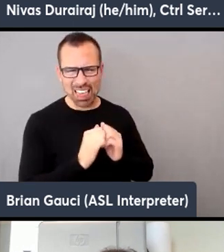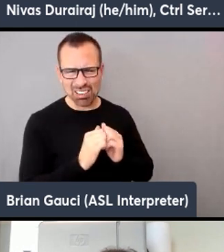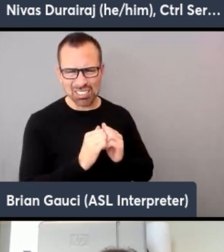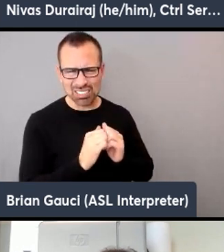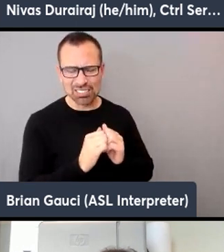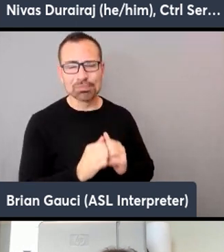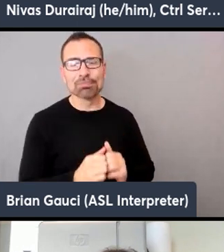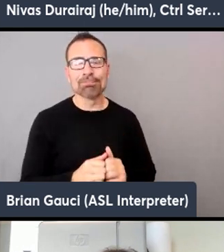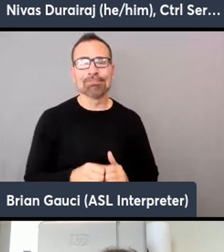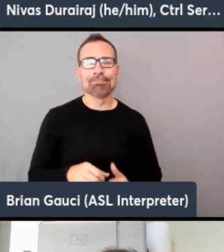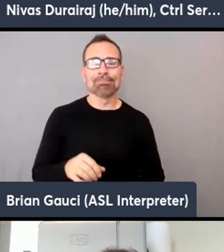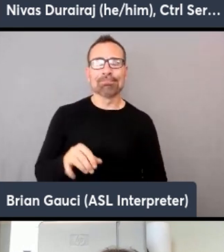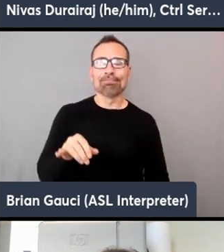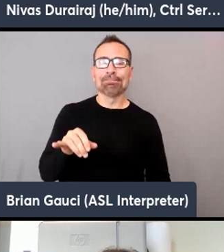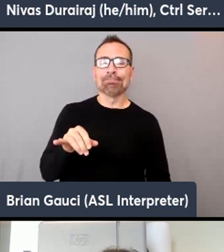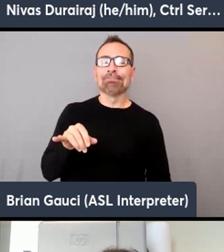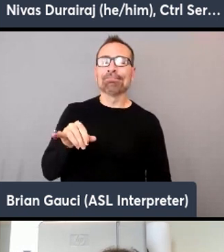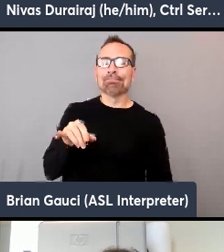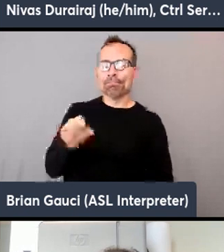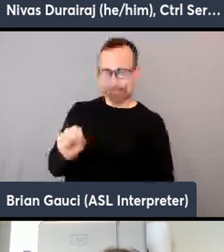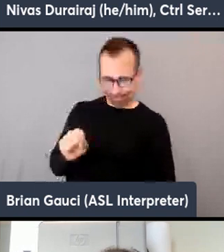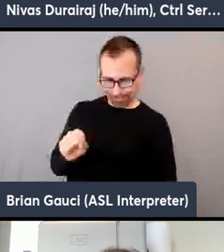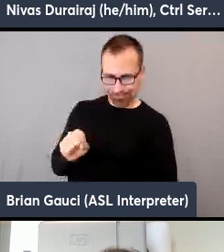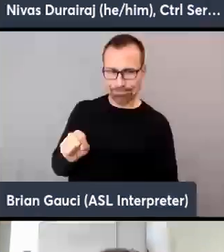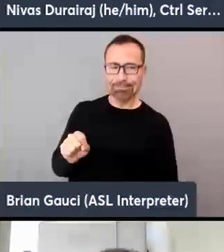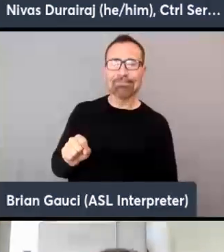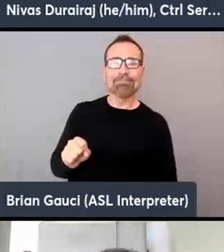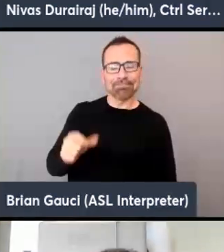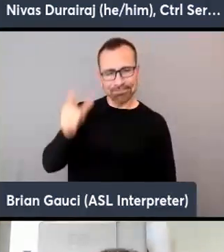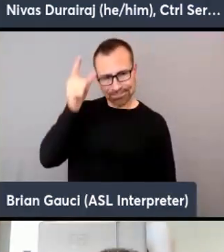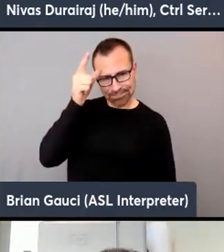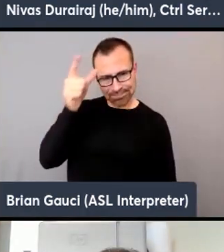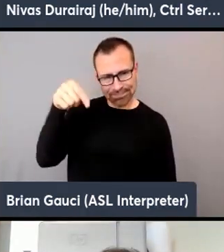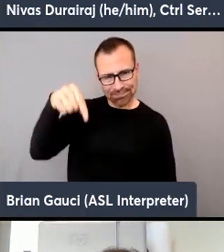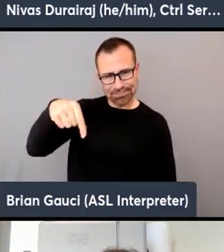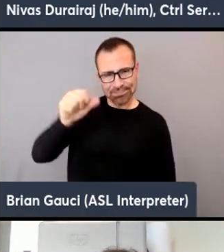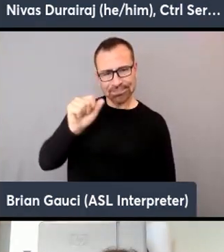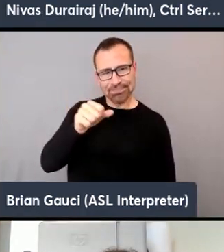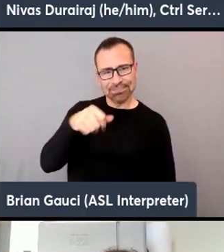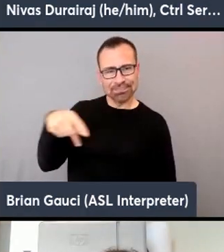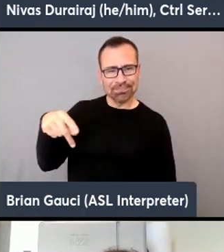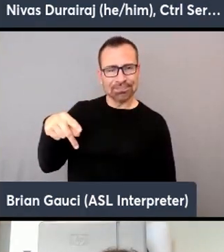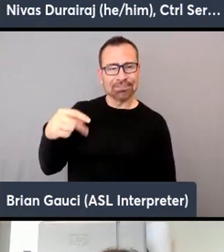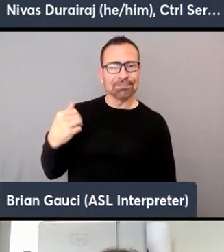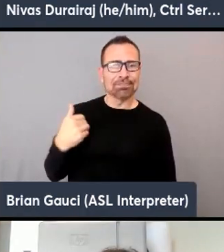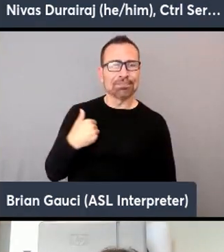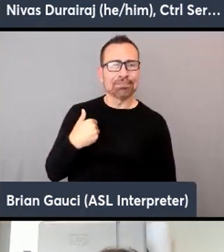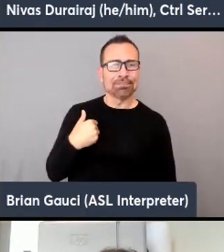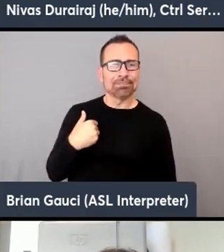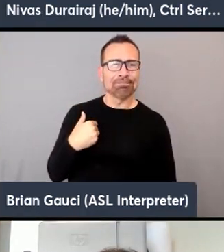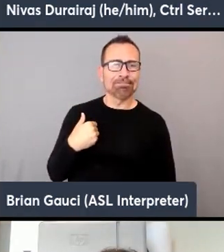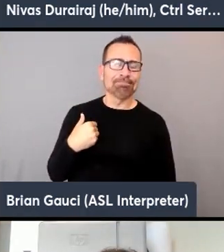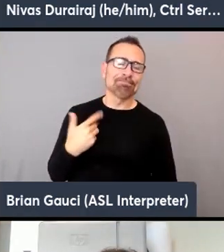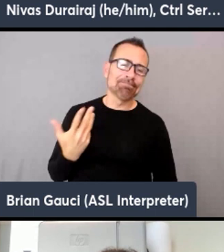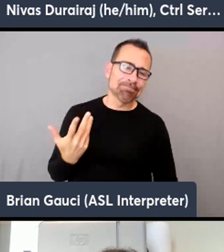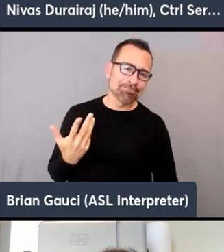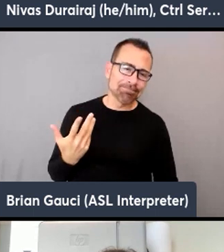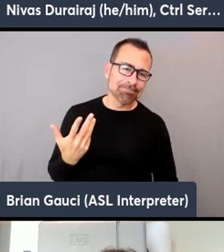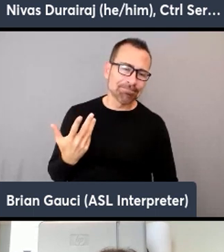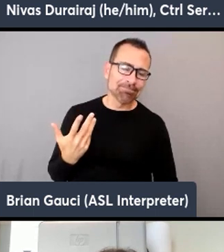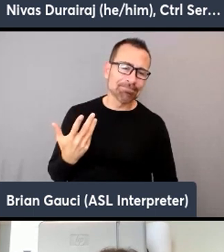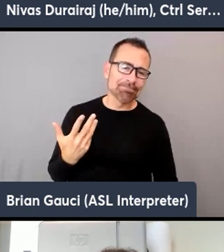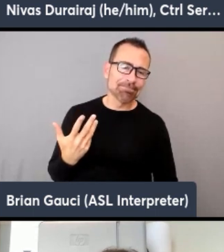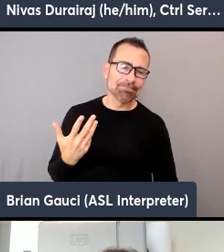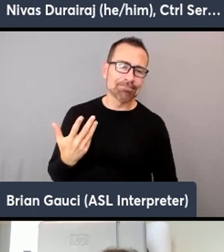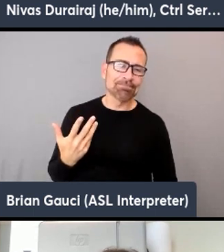Yes. So it is basically the logic of this application has basically lines. Basically,